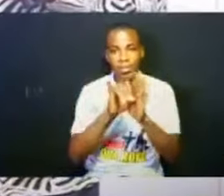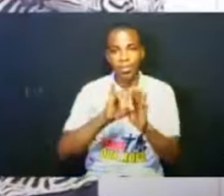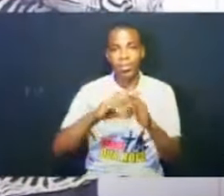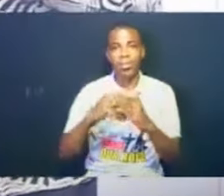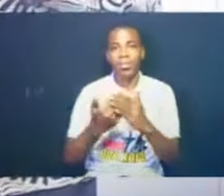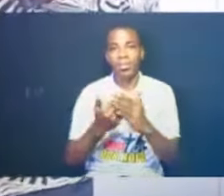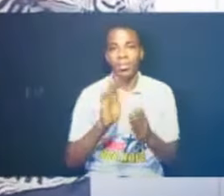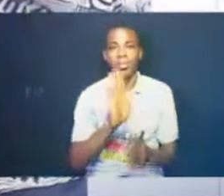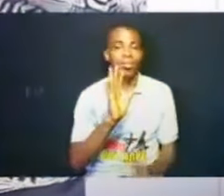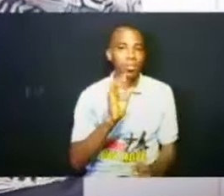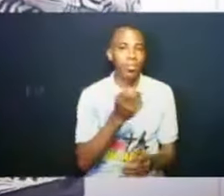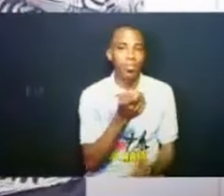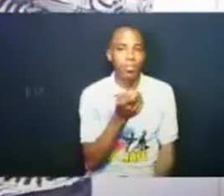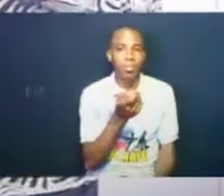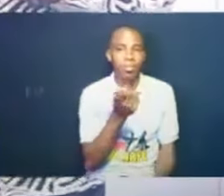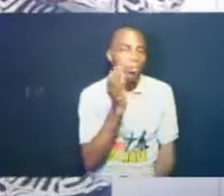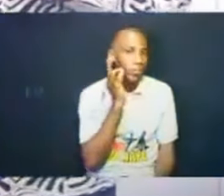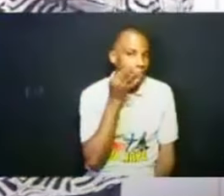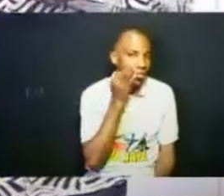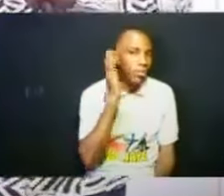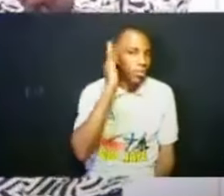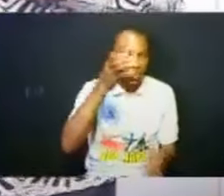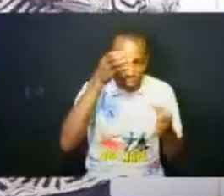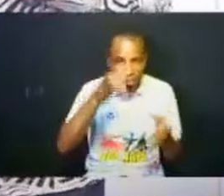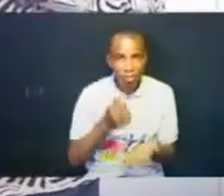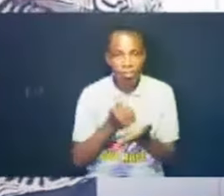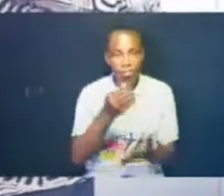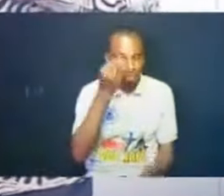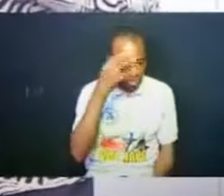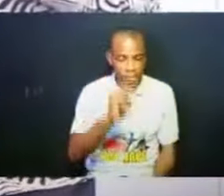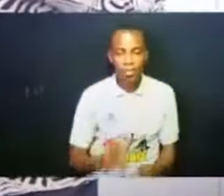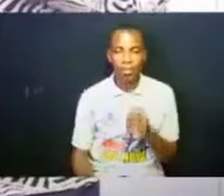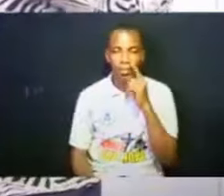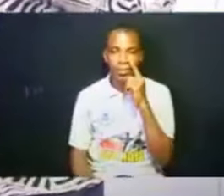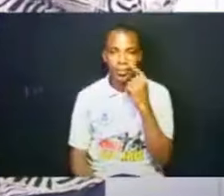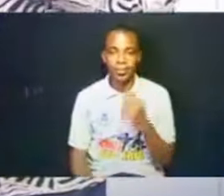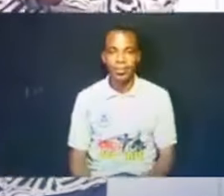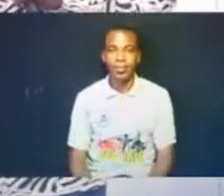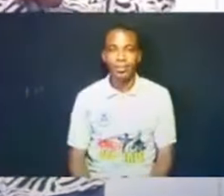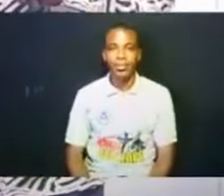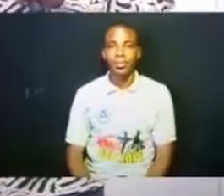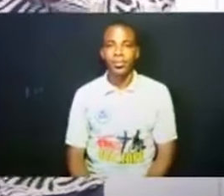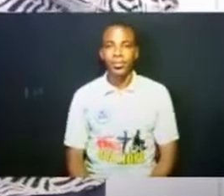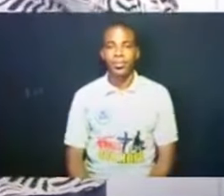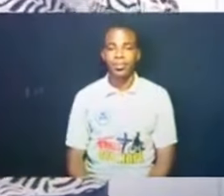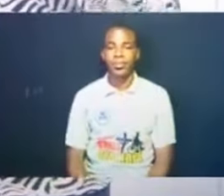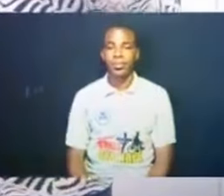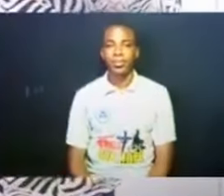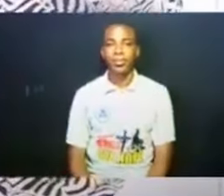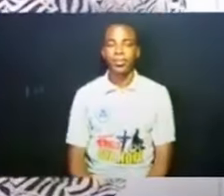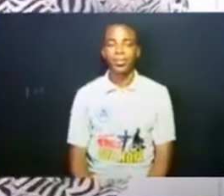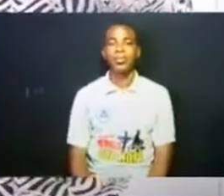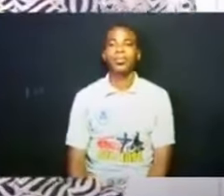nanaba aye abapa. Anase mume duano enye duaboni, nanaba aye ababoni, ne duano abba, and